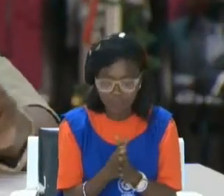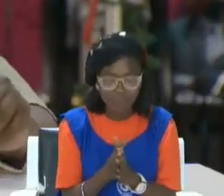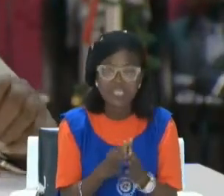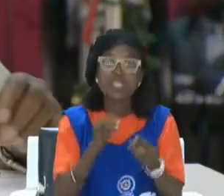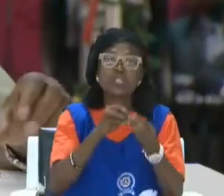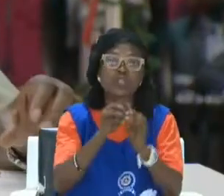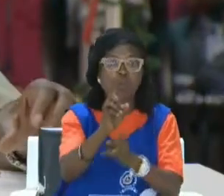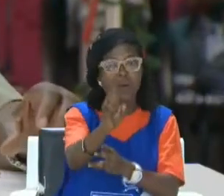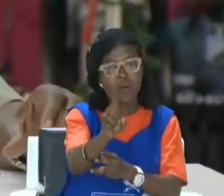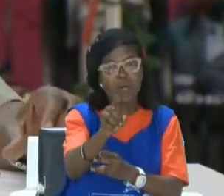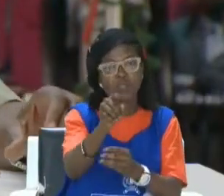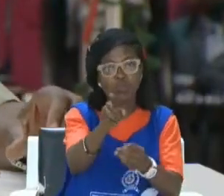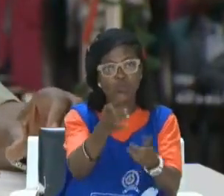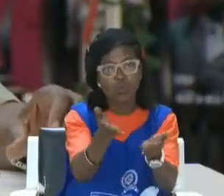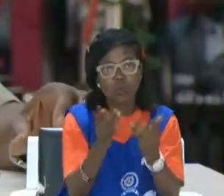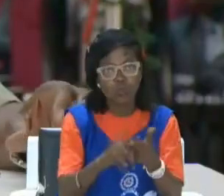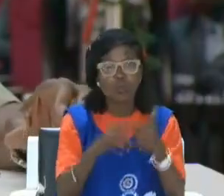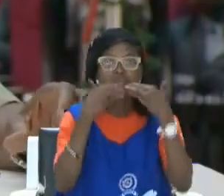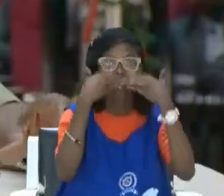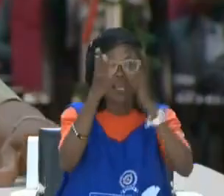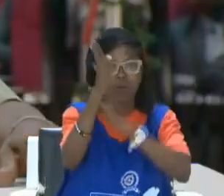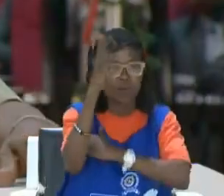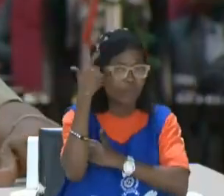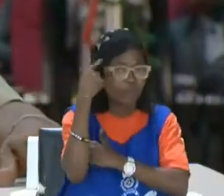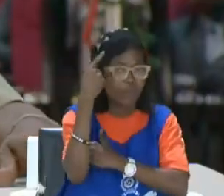Number one, you want to thank God for